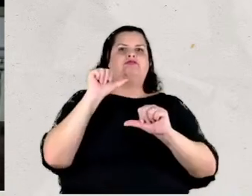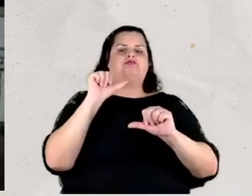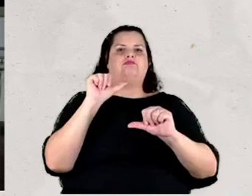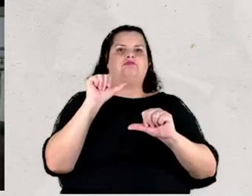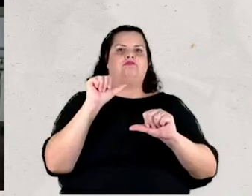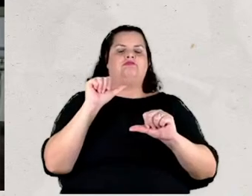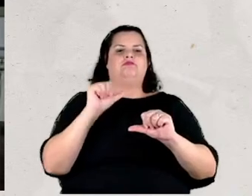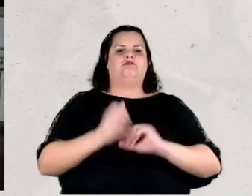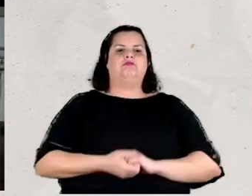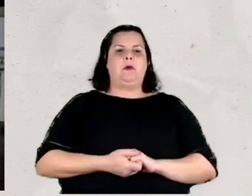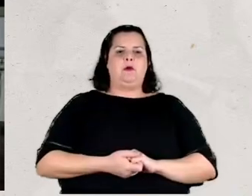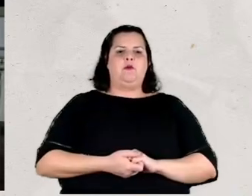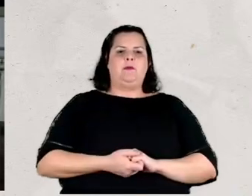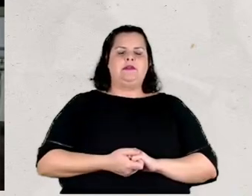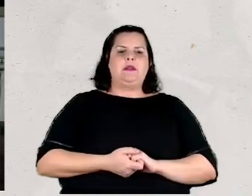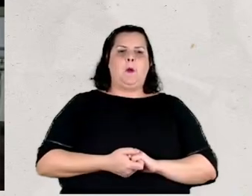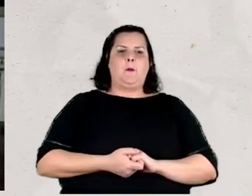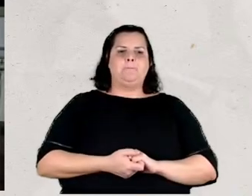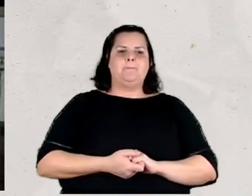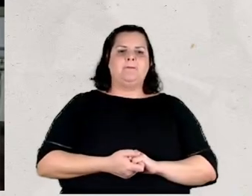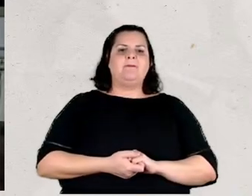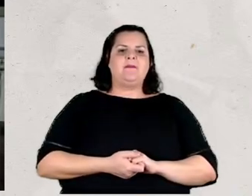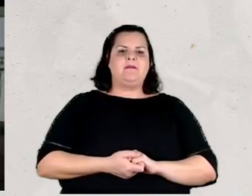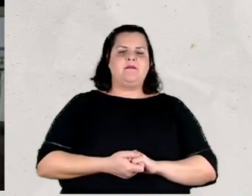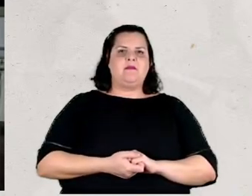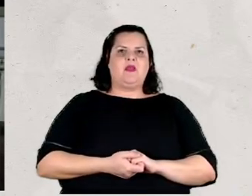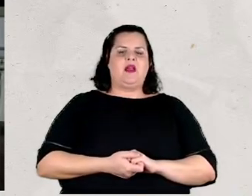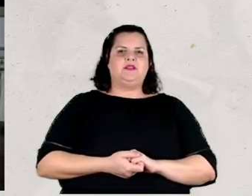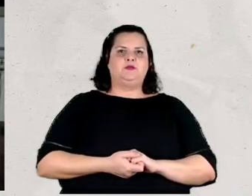Palestinian leaders will suddenly say, oh, let's join